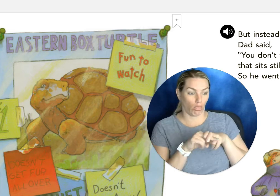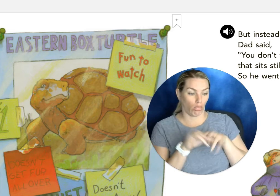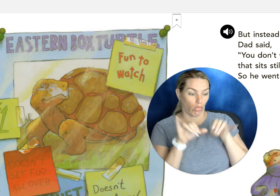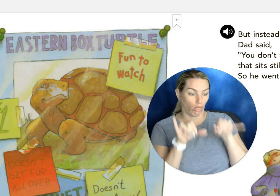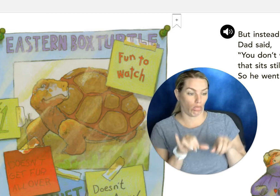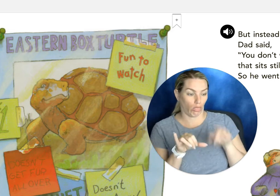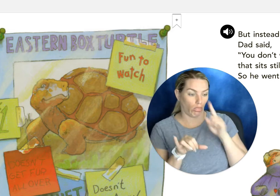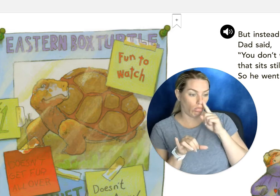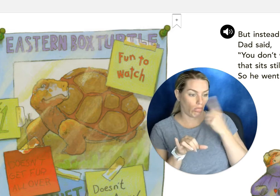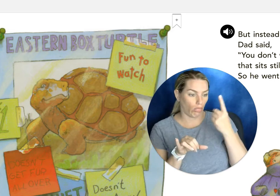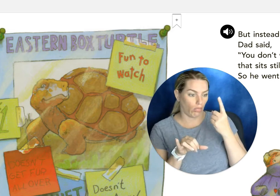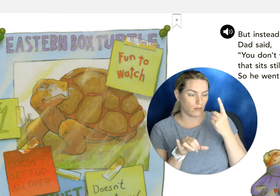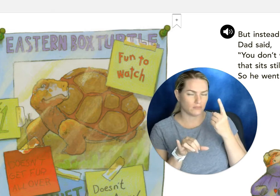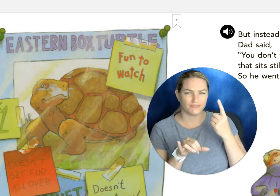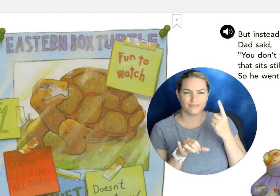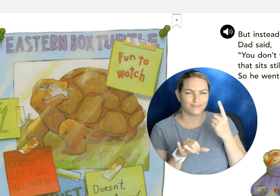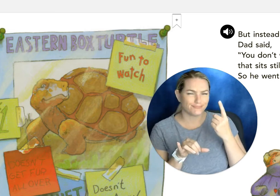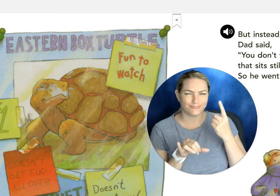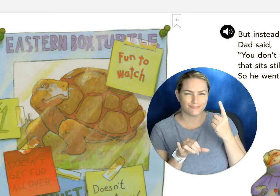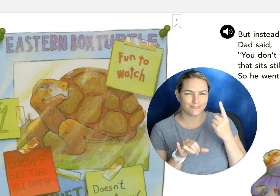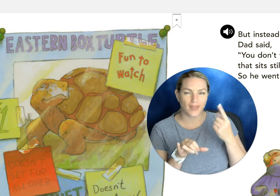got Danny a...